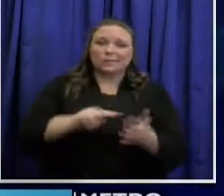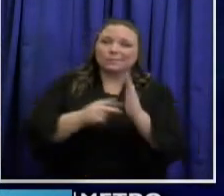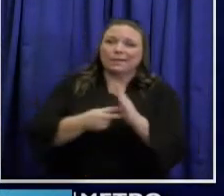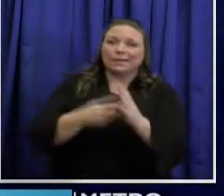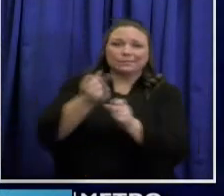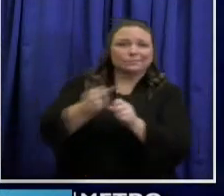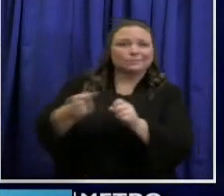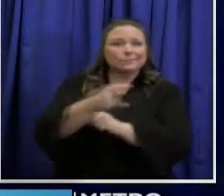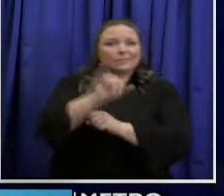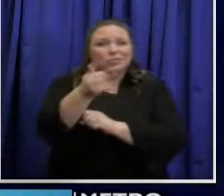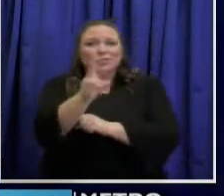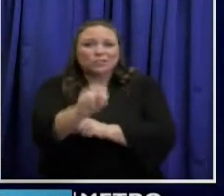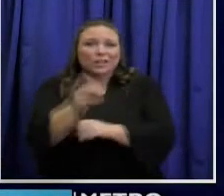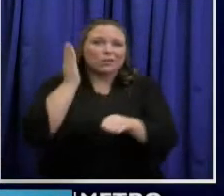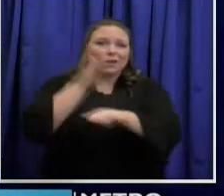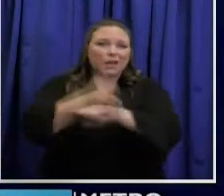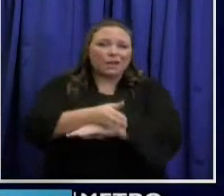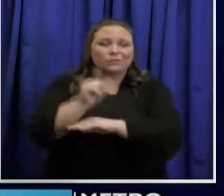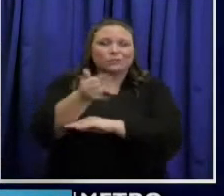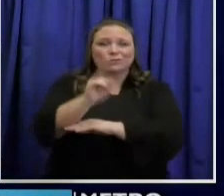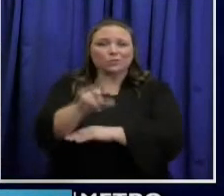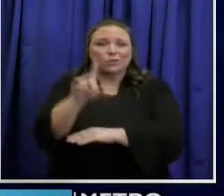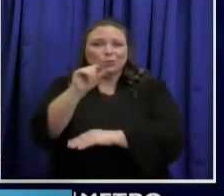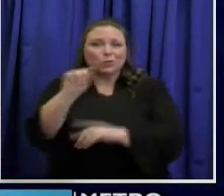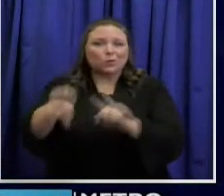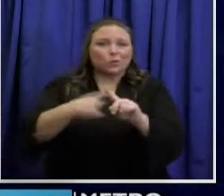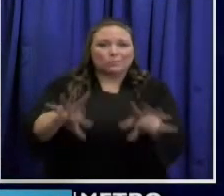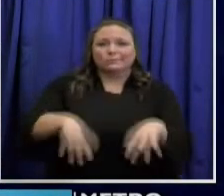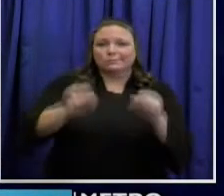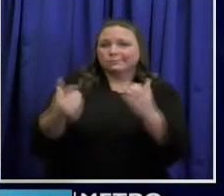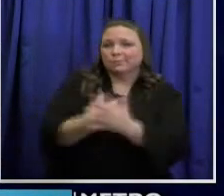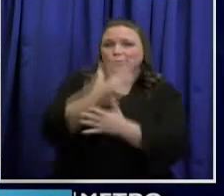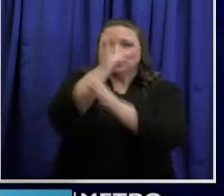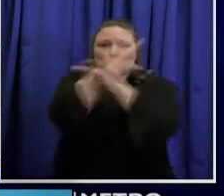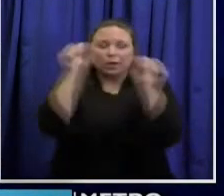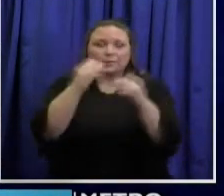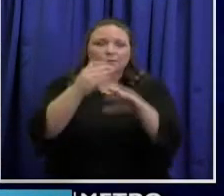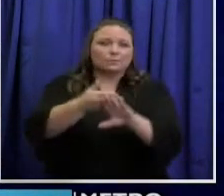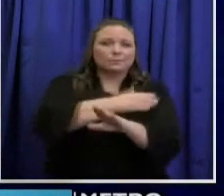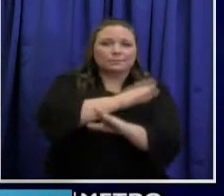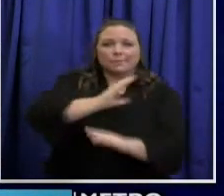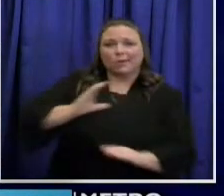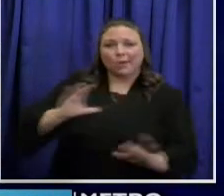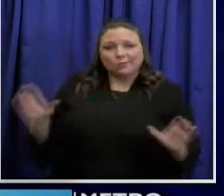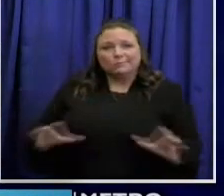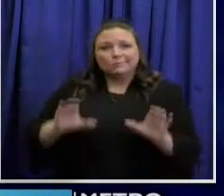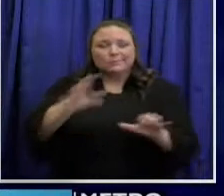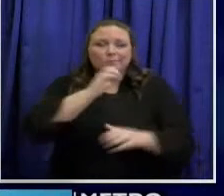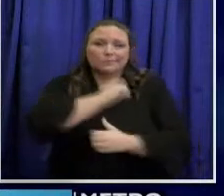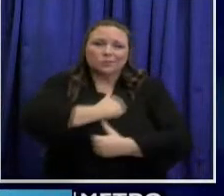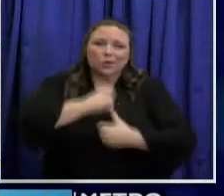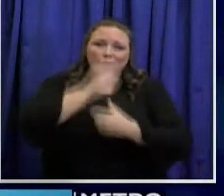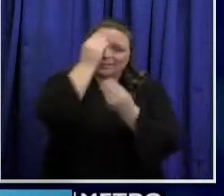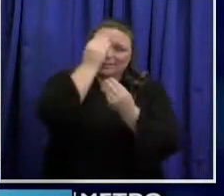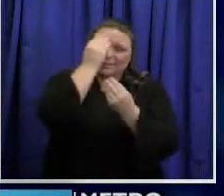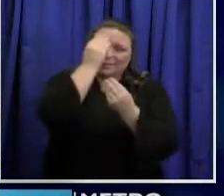January and after the inauguration, January 20th, before Congress takes real action. So I'm sorry to tell you that because